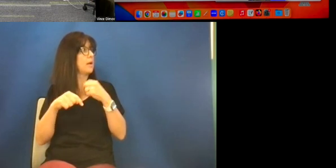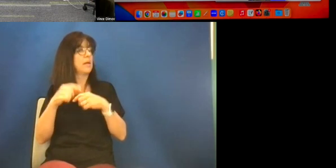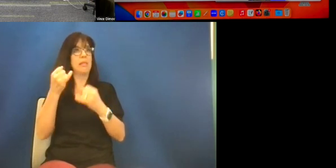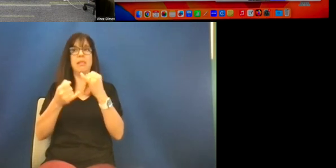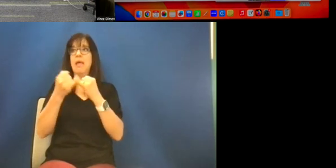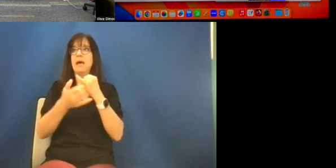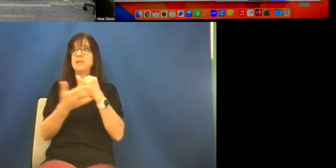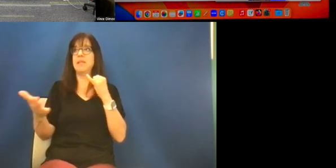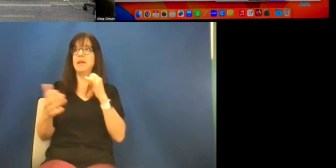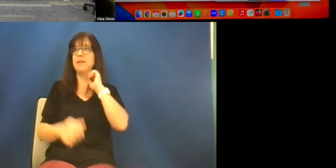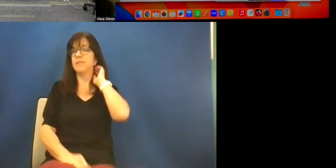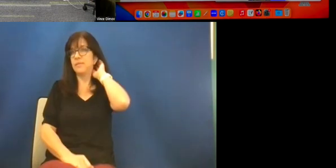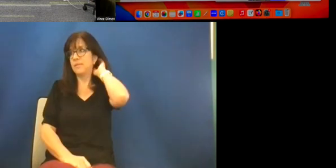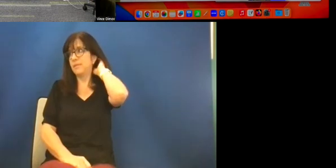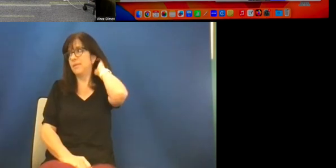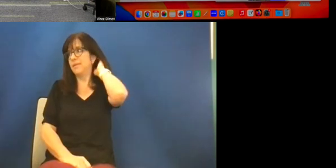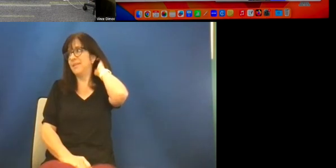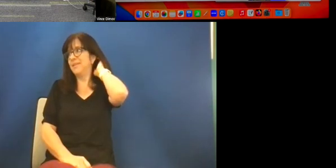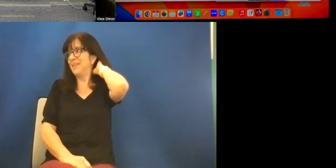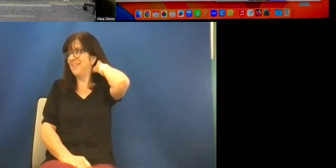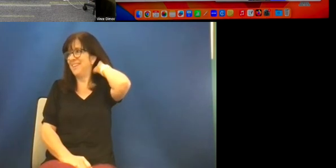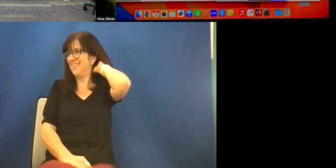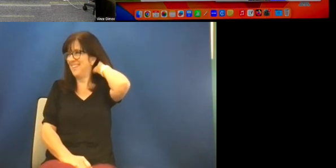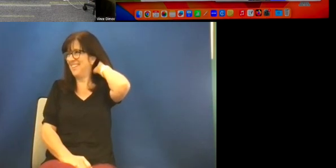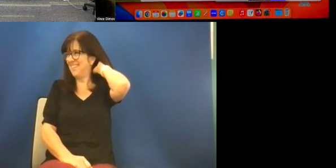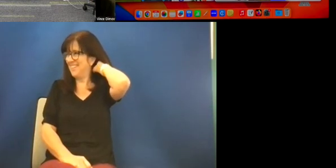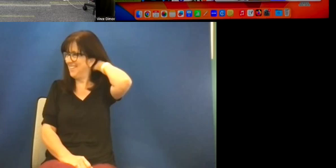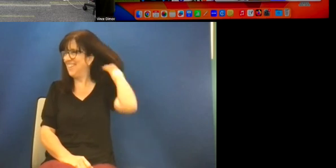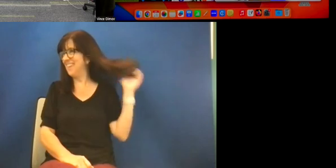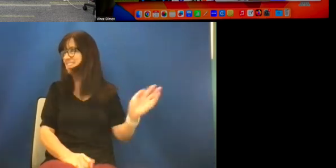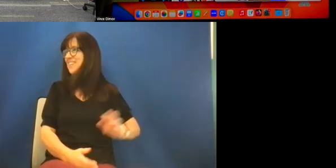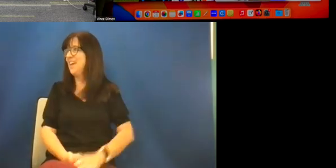Last thing, 2 seconds, is. I'm